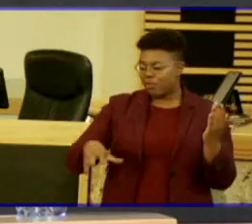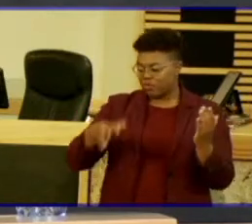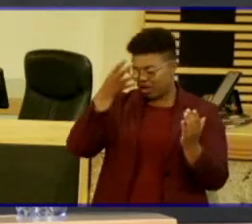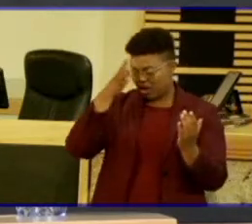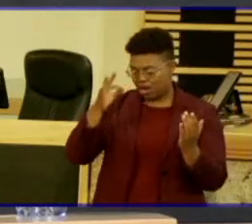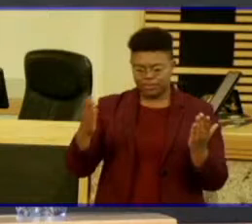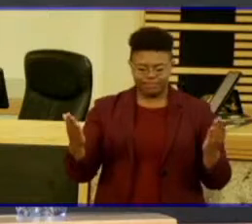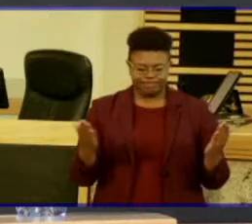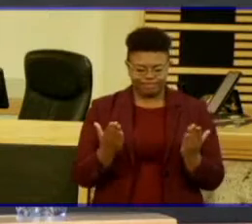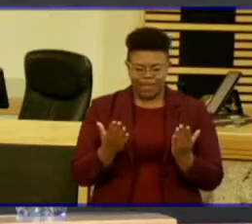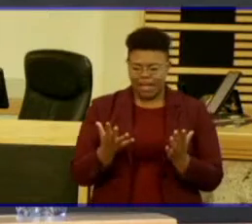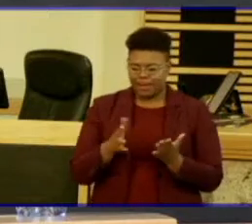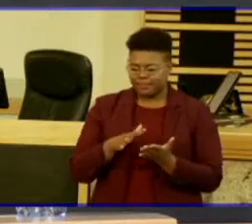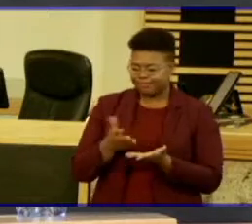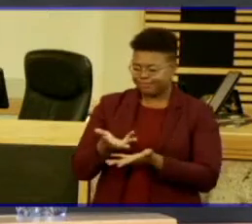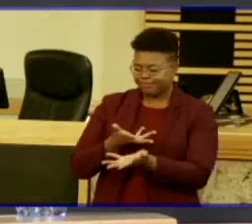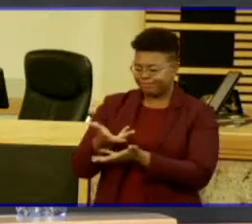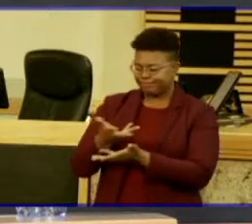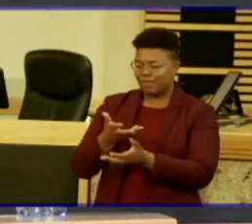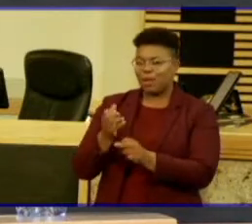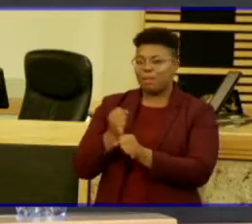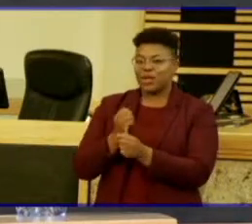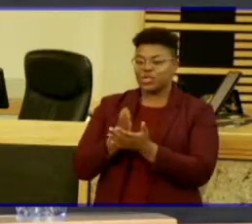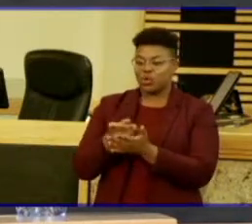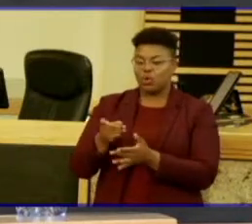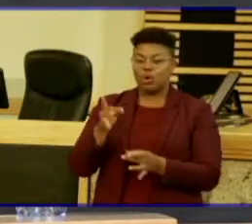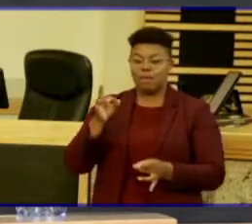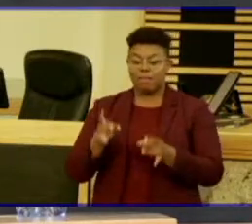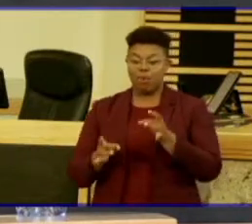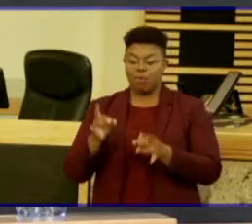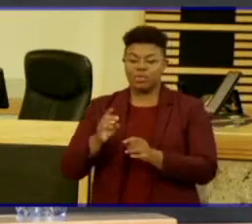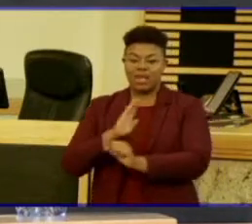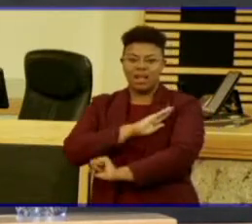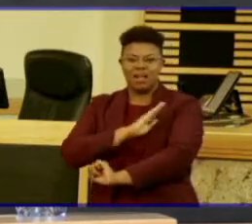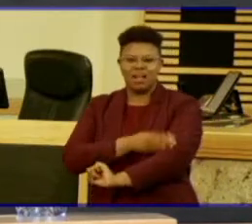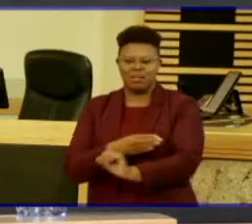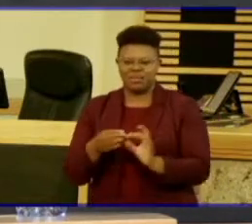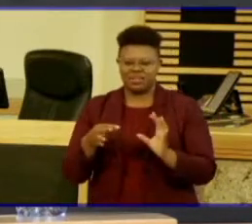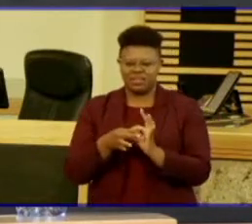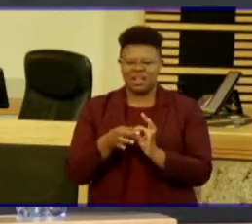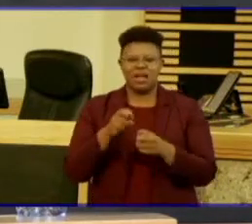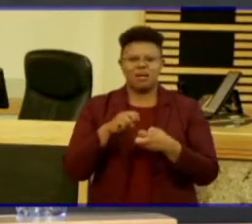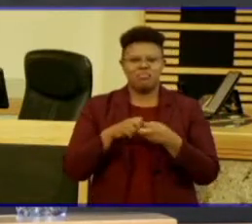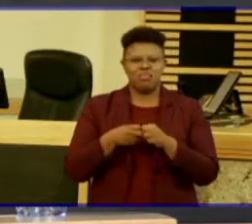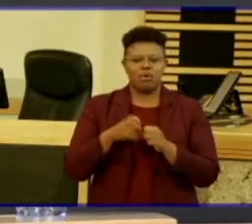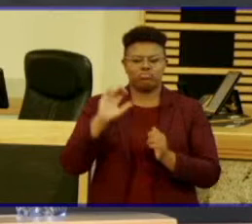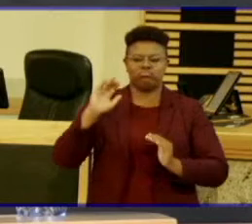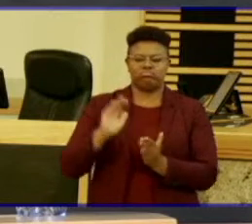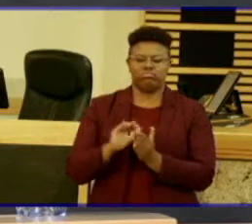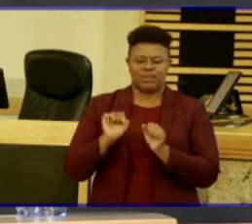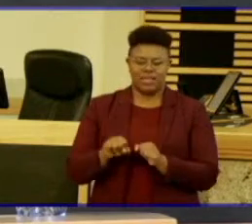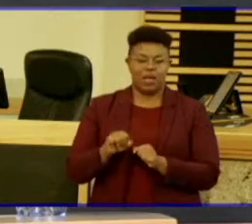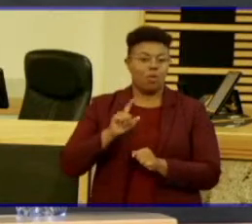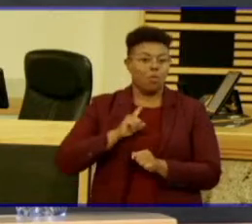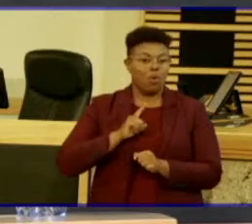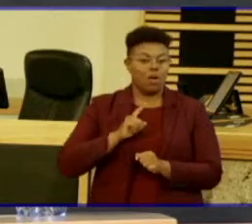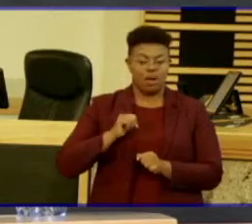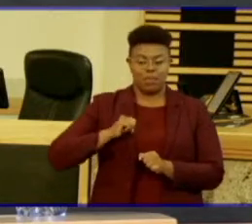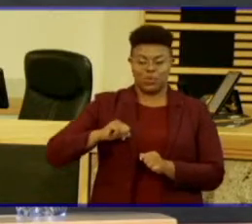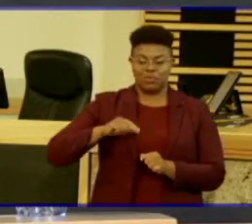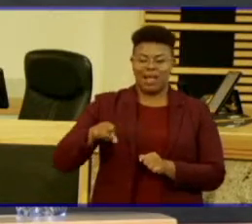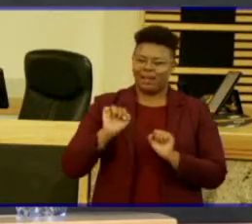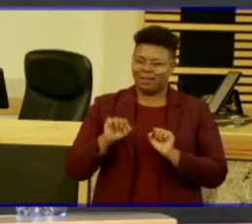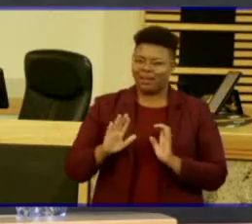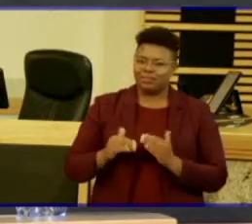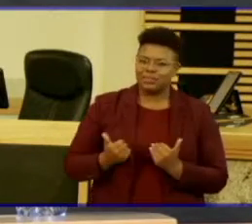to municipality to arrest these political and capacity-related problems so that municipalities can continue to